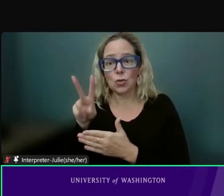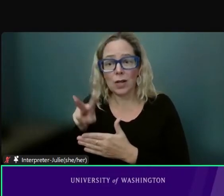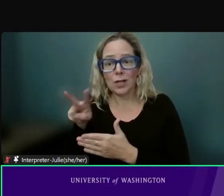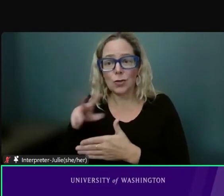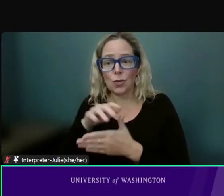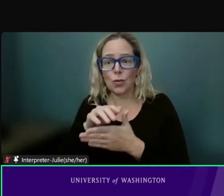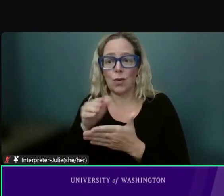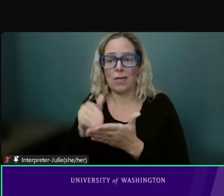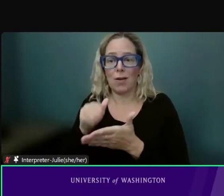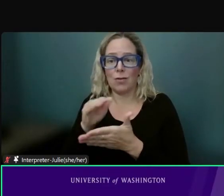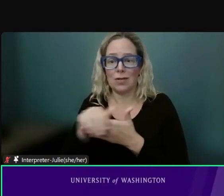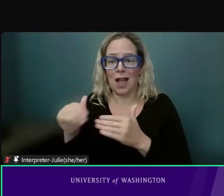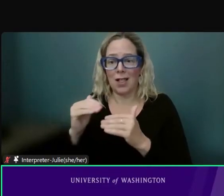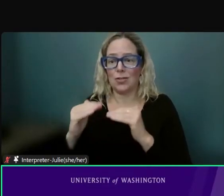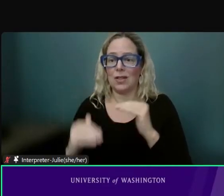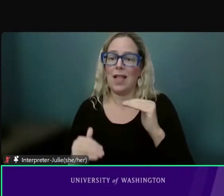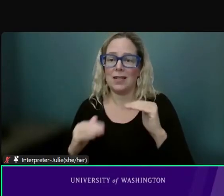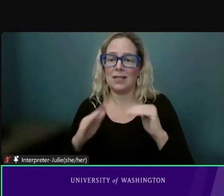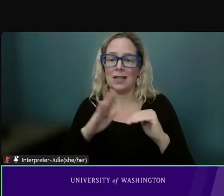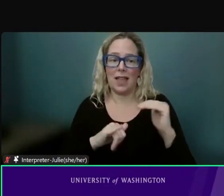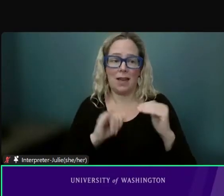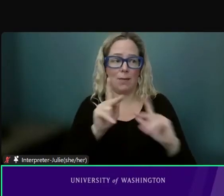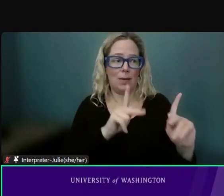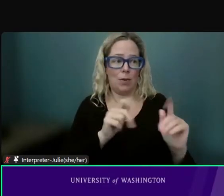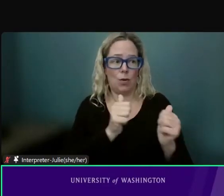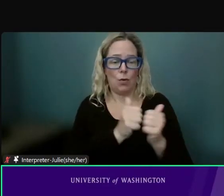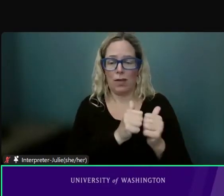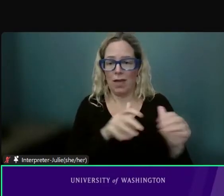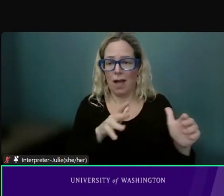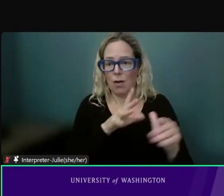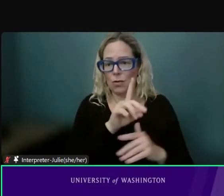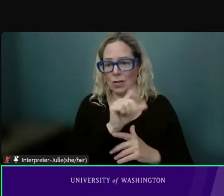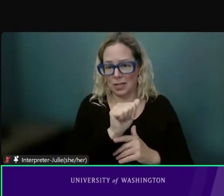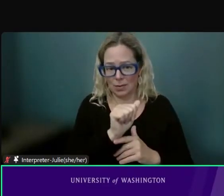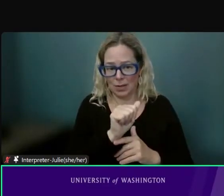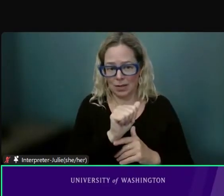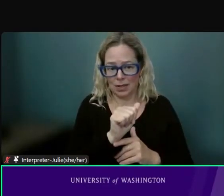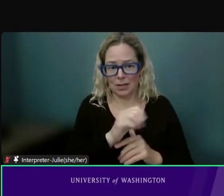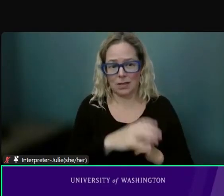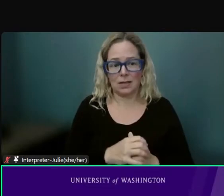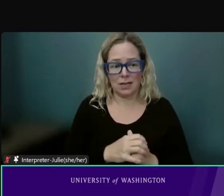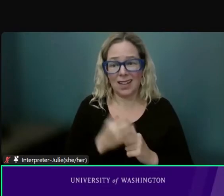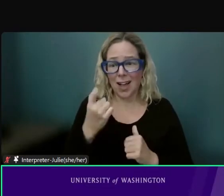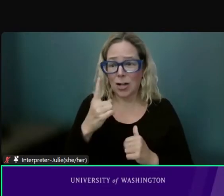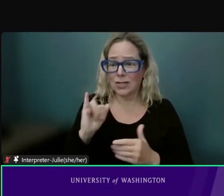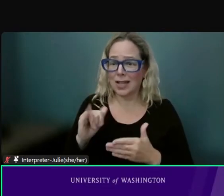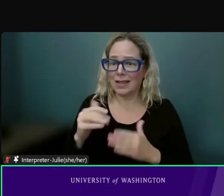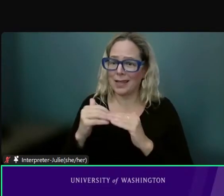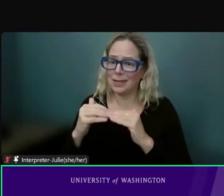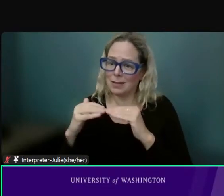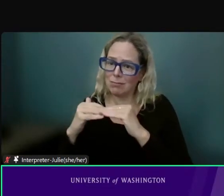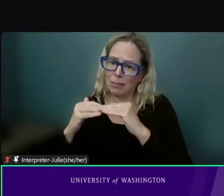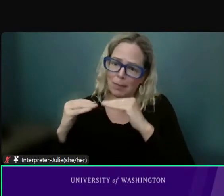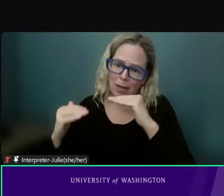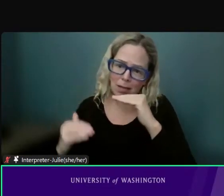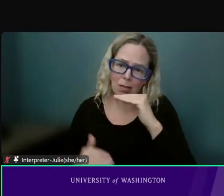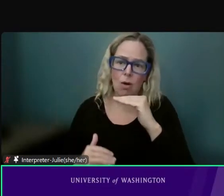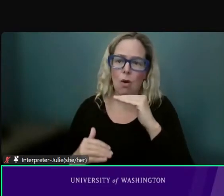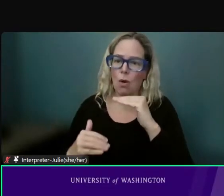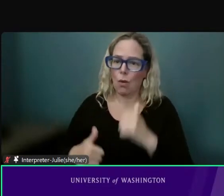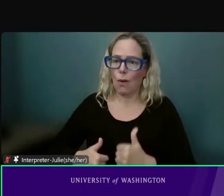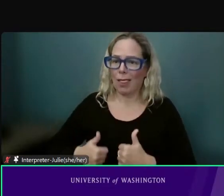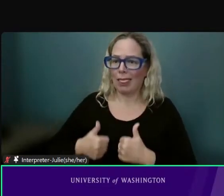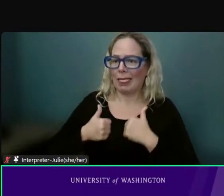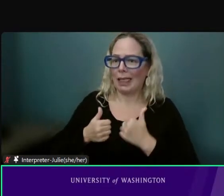without disabilities. And this is 34% lower wage. And this may be due to the large proportion of